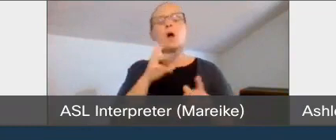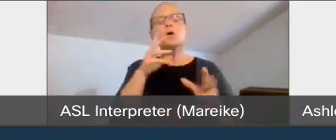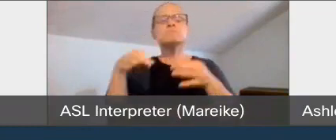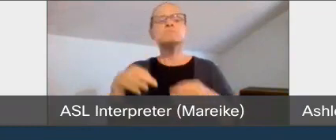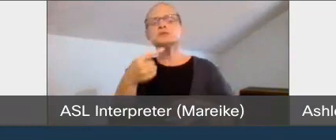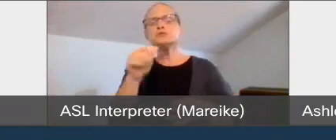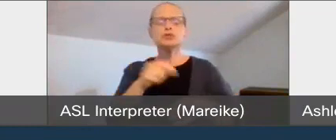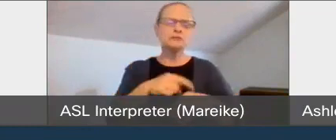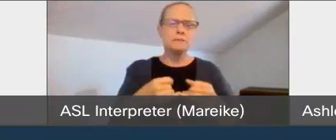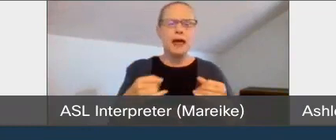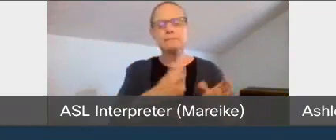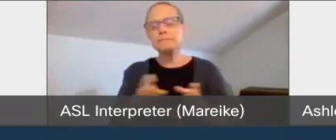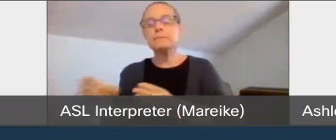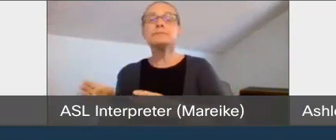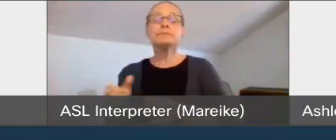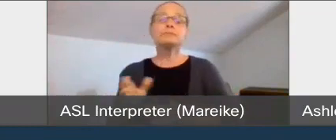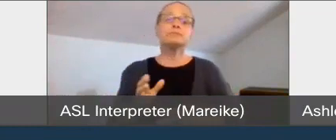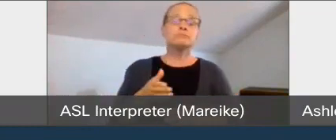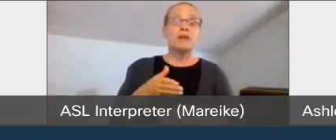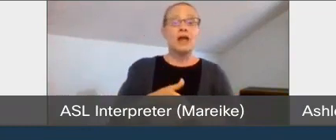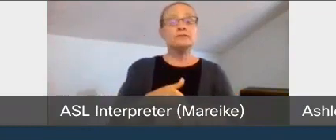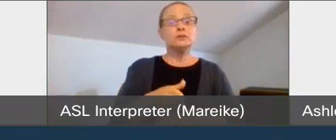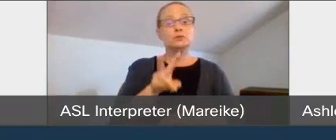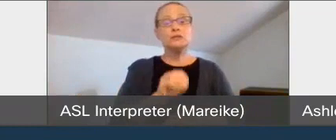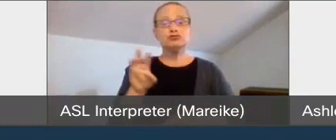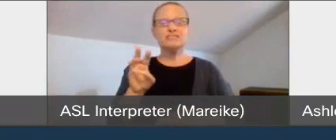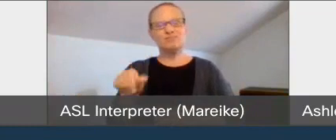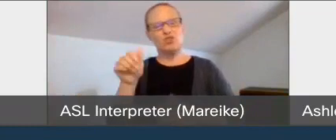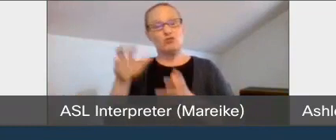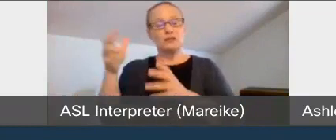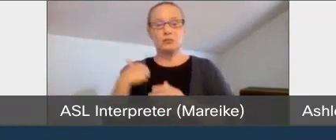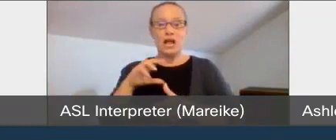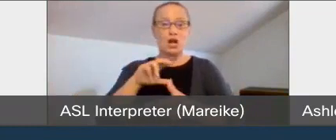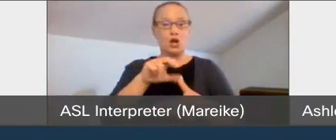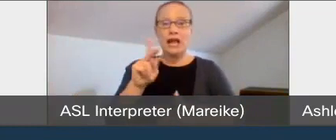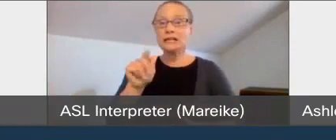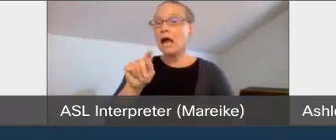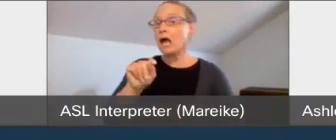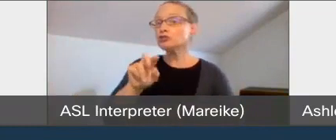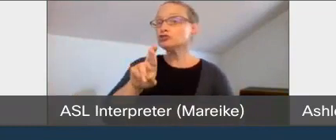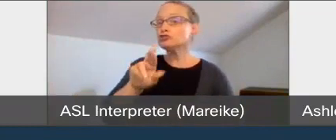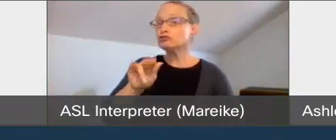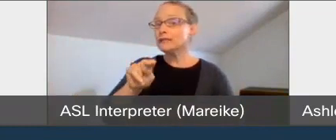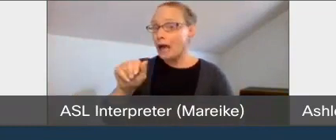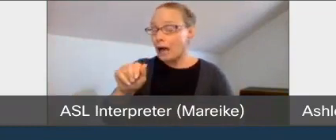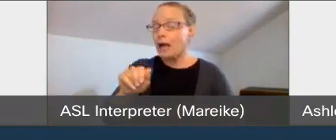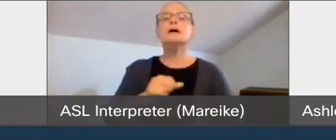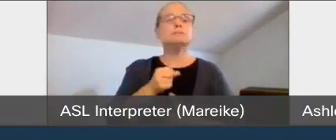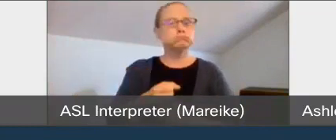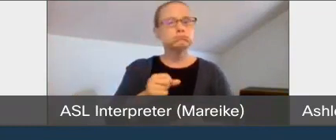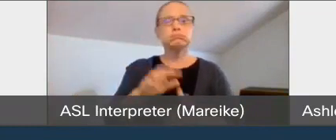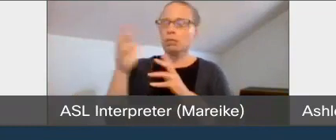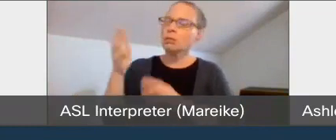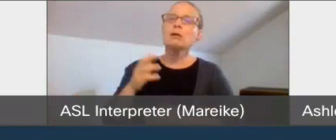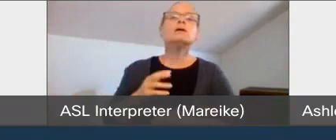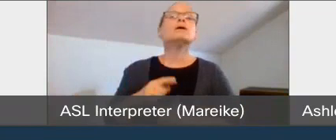in 2006, after another crisis, right, we had Hurricane Katrina, Georgia made the